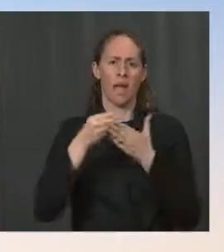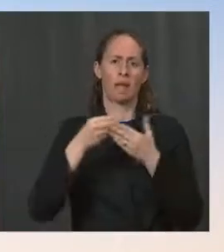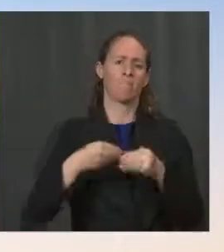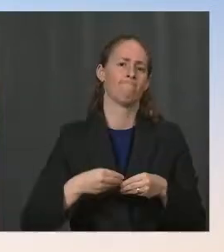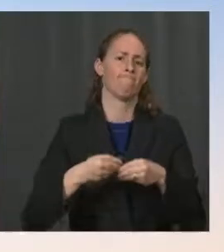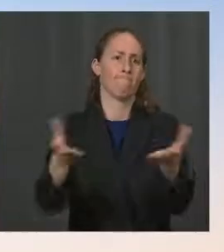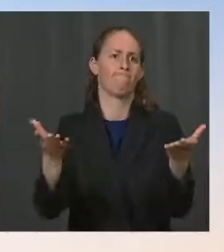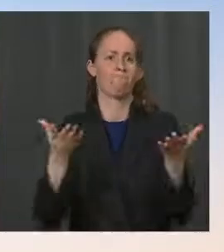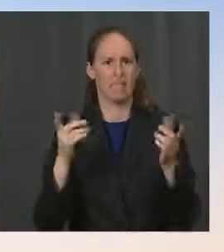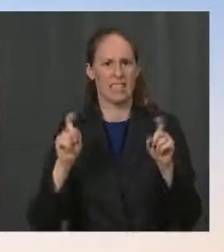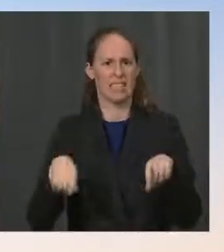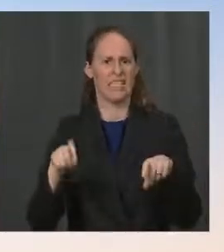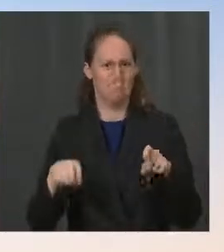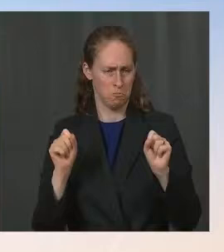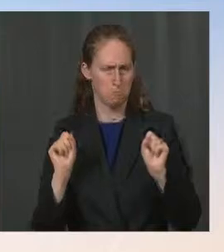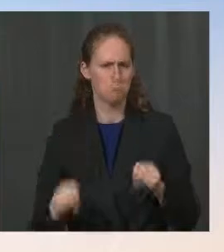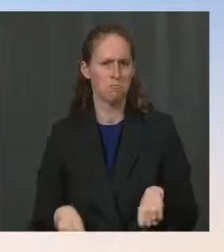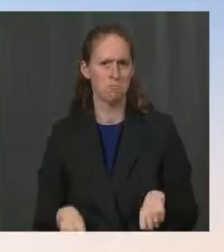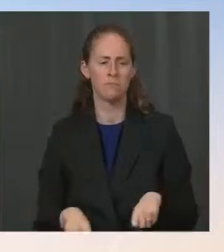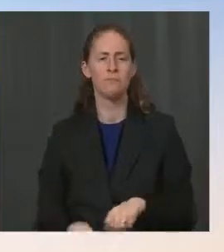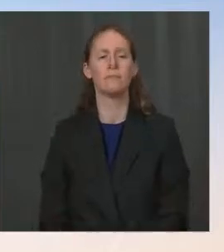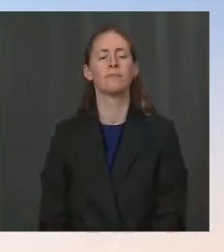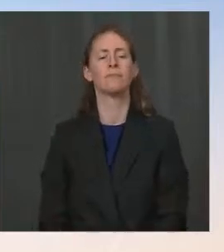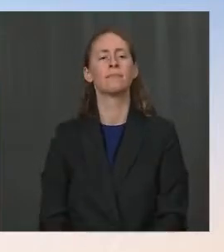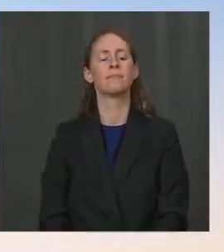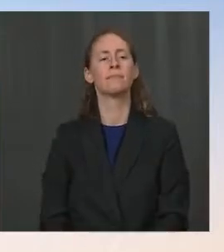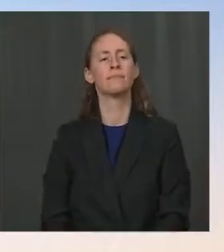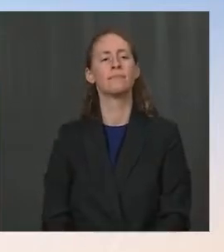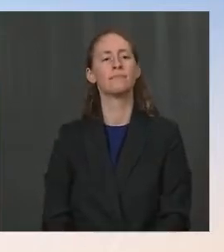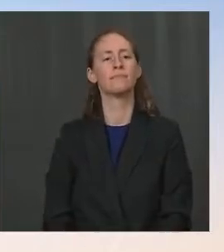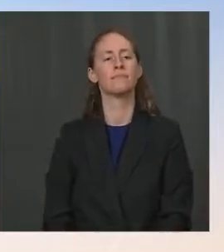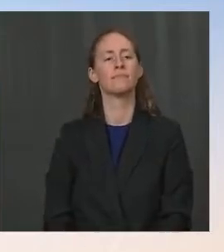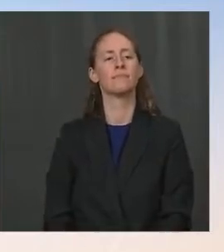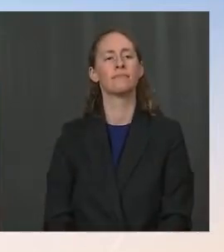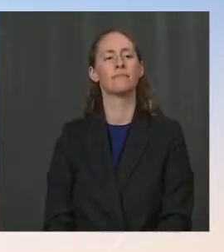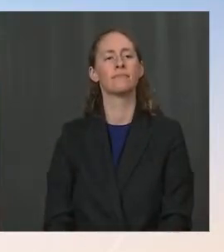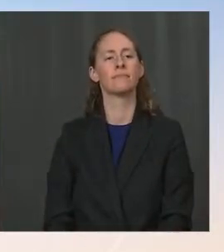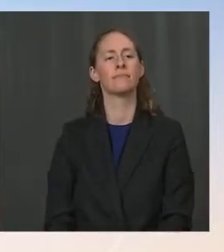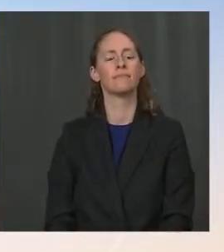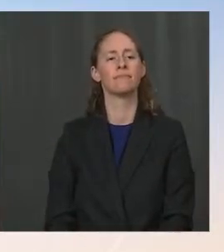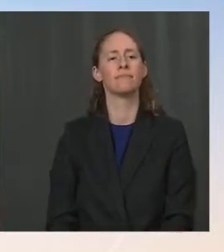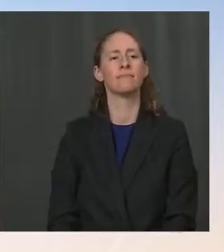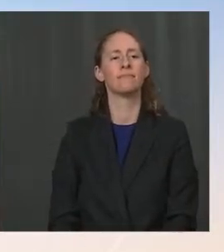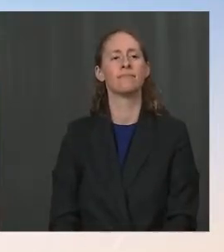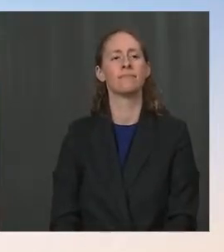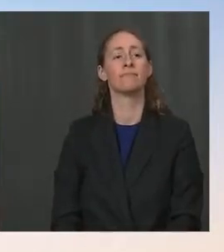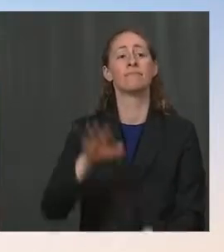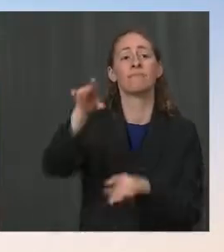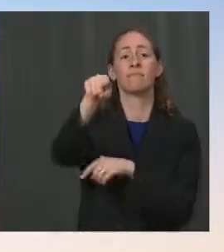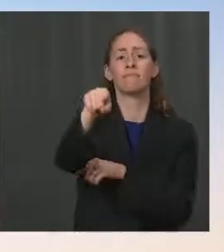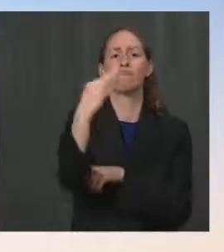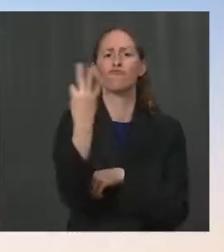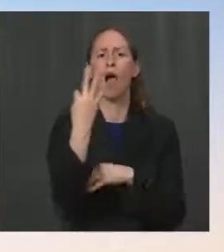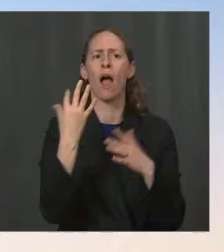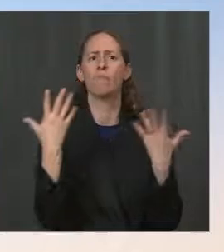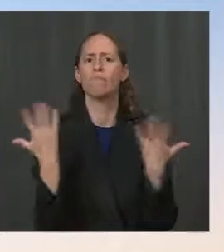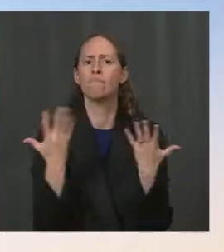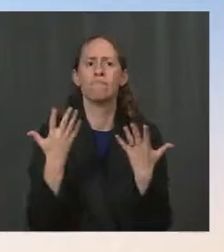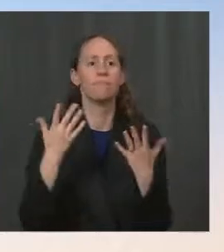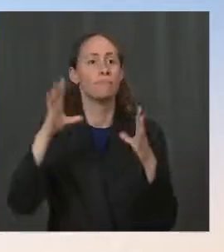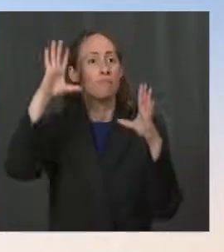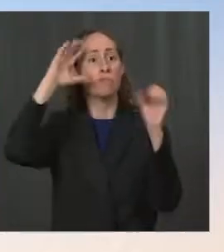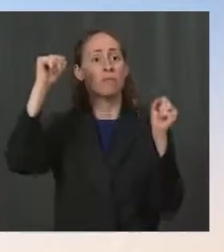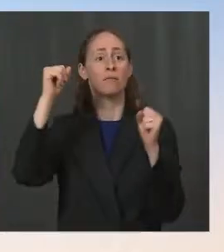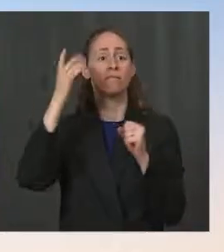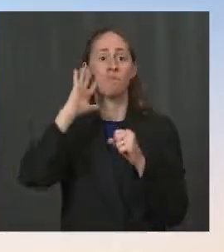approved. I'd also note this just went out, but in case you haven't seen it, on Friday the President will travel to New Orleans, Louisiana to survey storm damage from